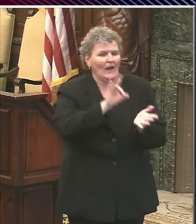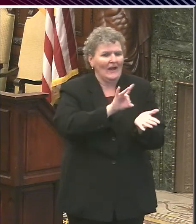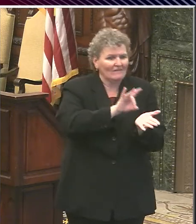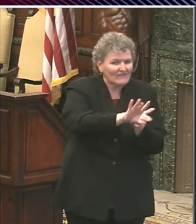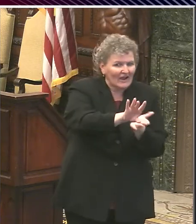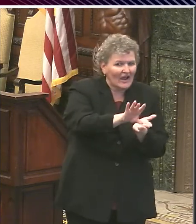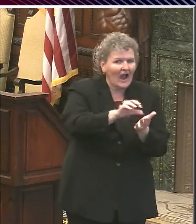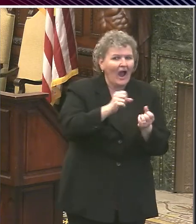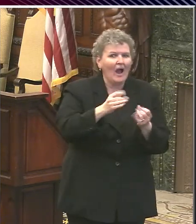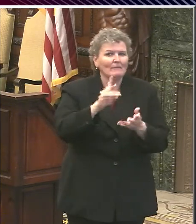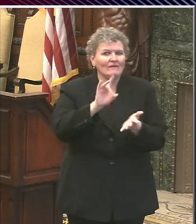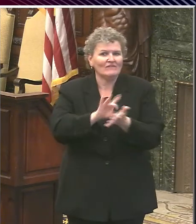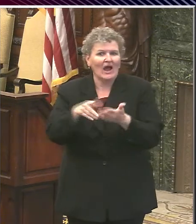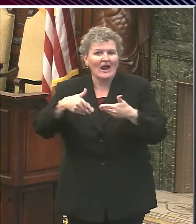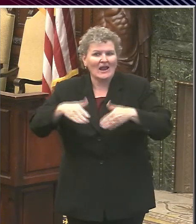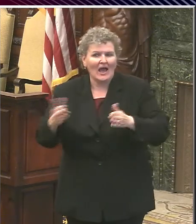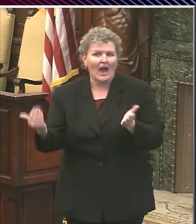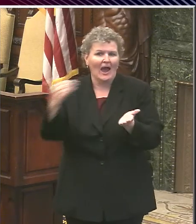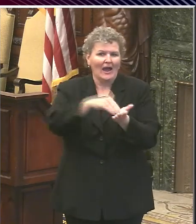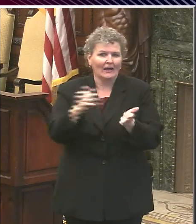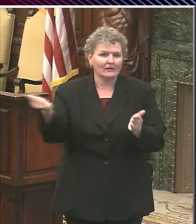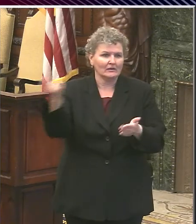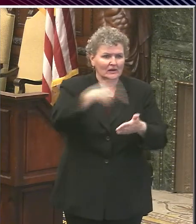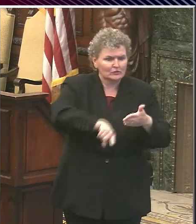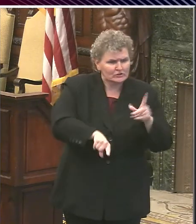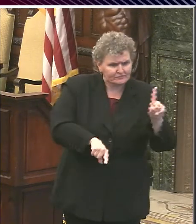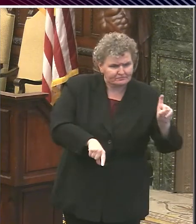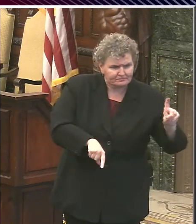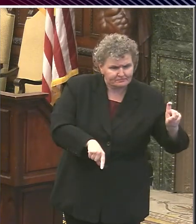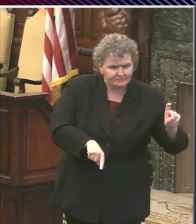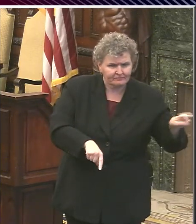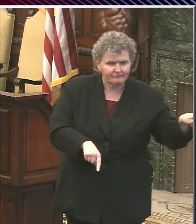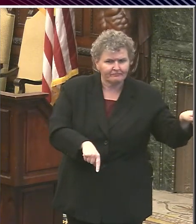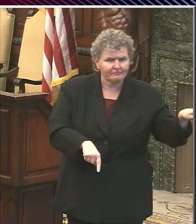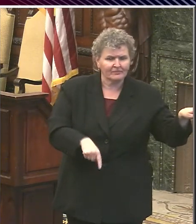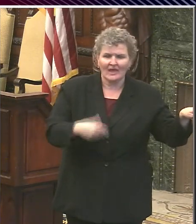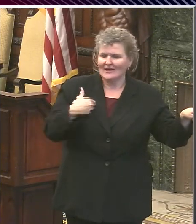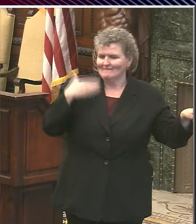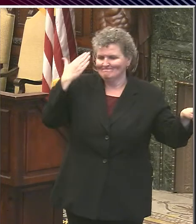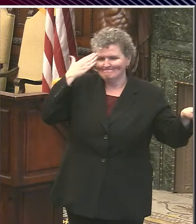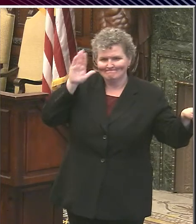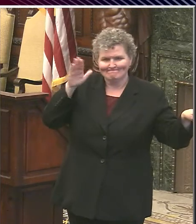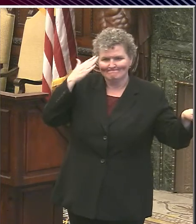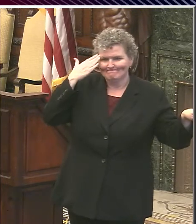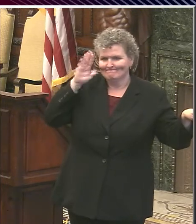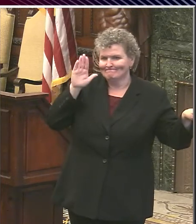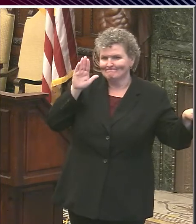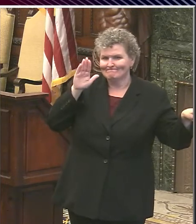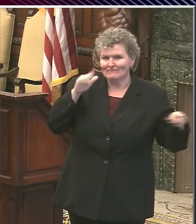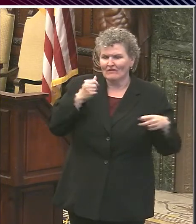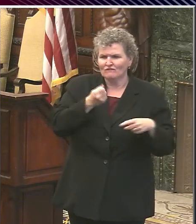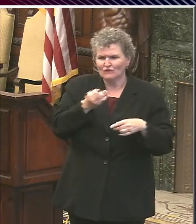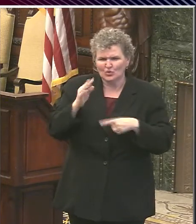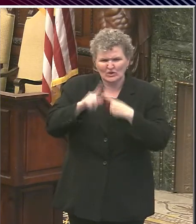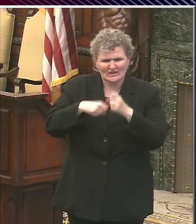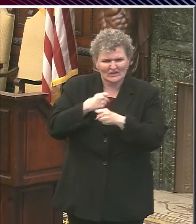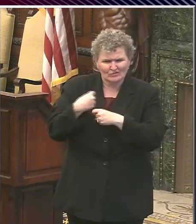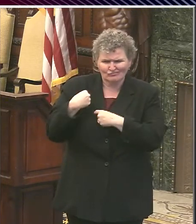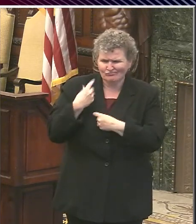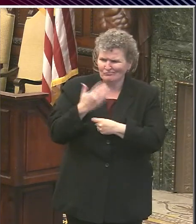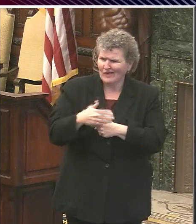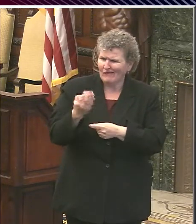week? We really don't know. In the past few years, there have been between about 14,000